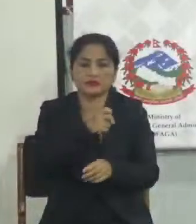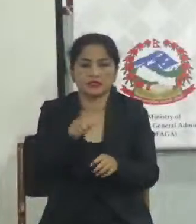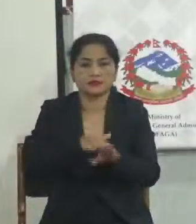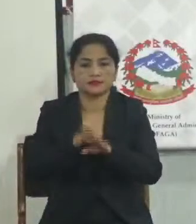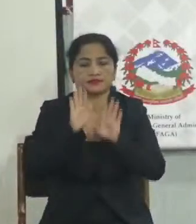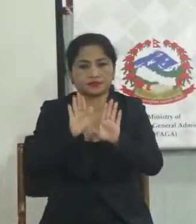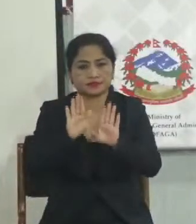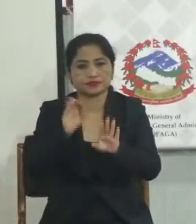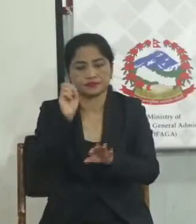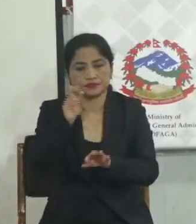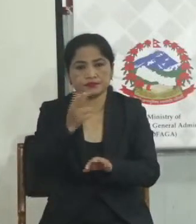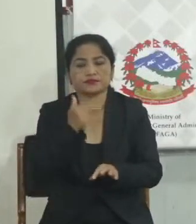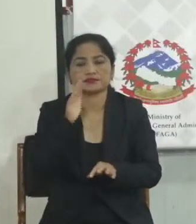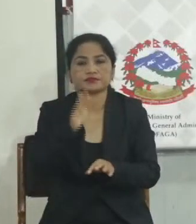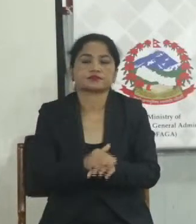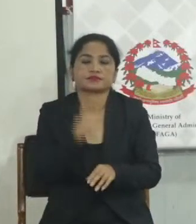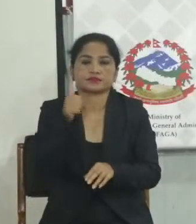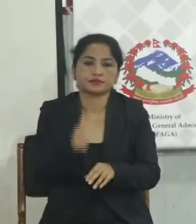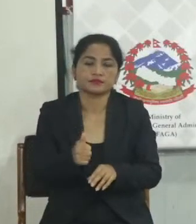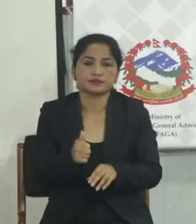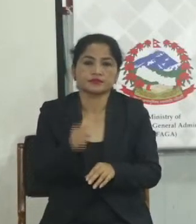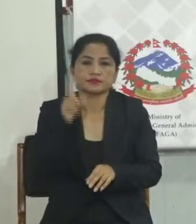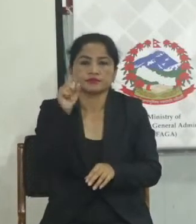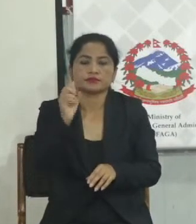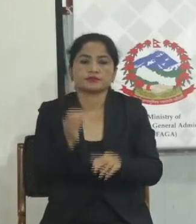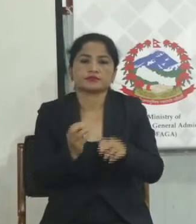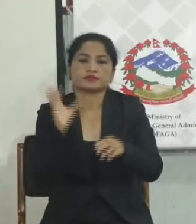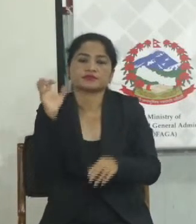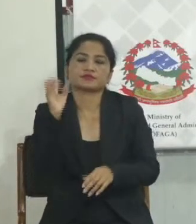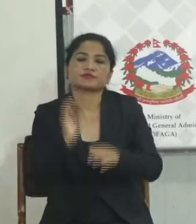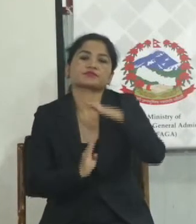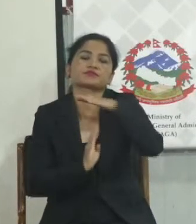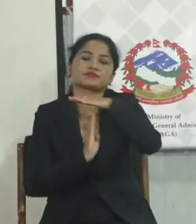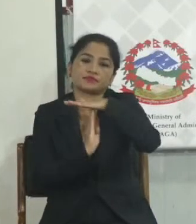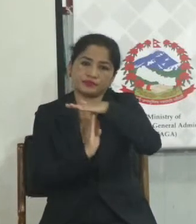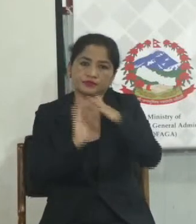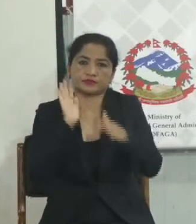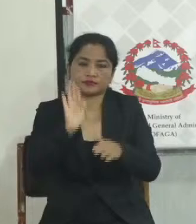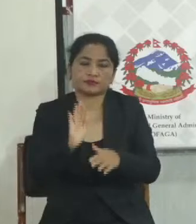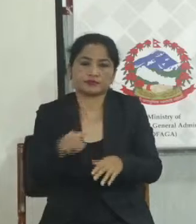break. Please resume everyone after 10 minutes break.